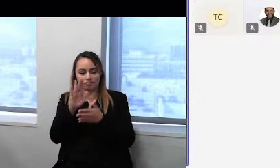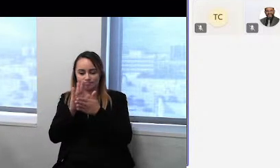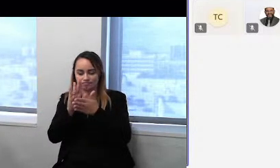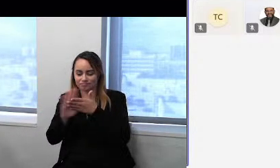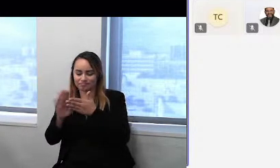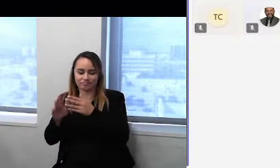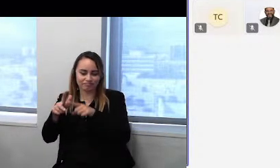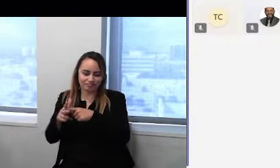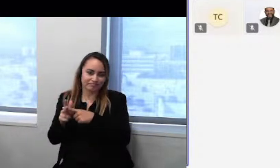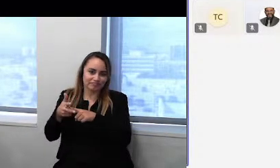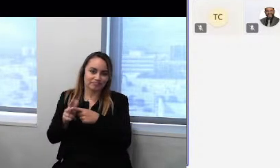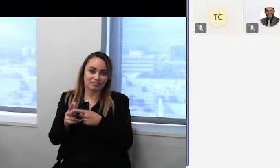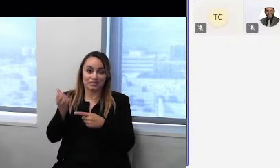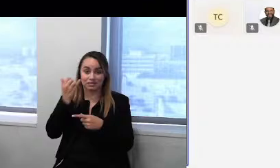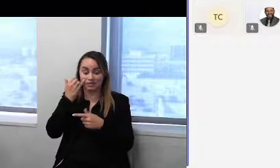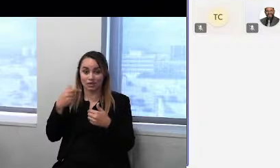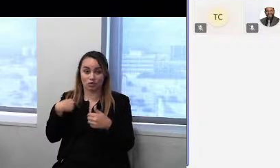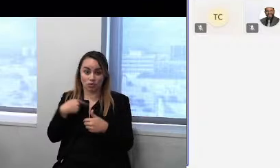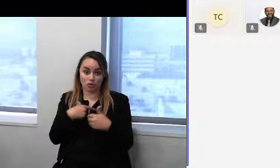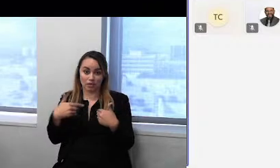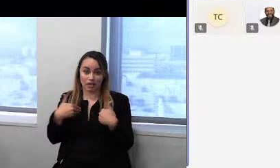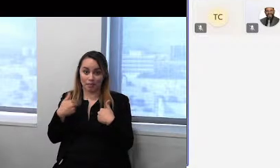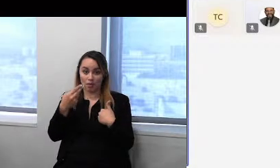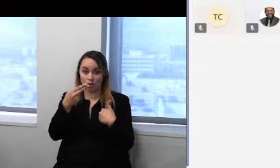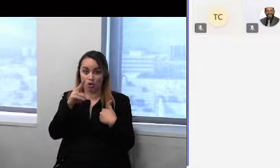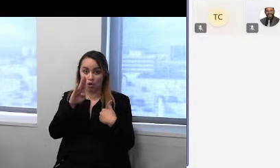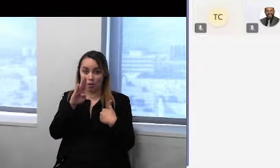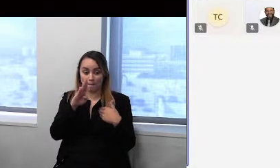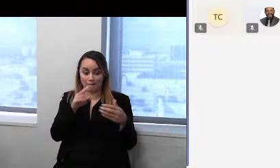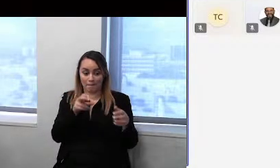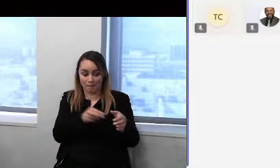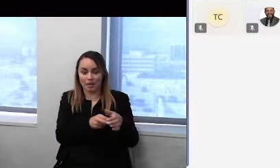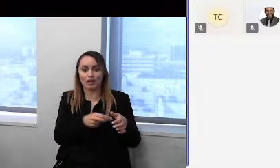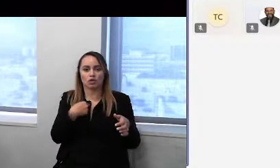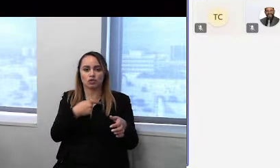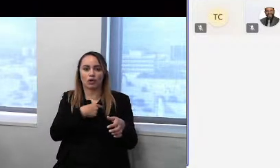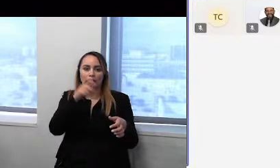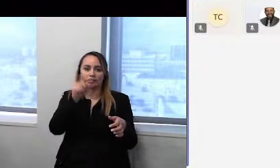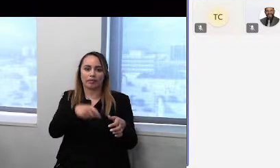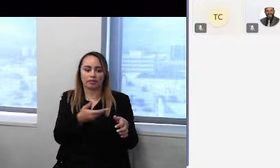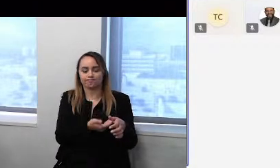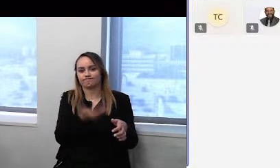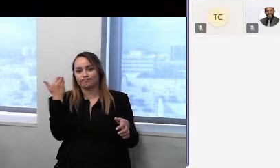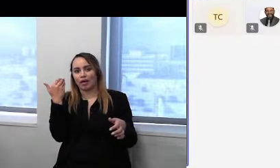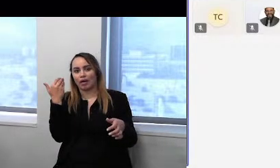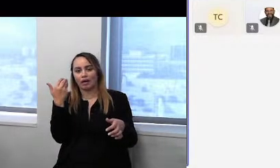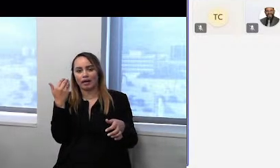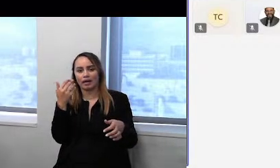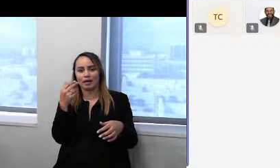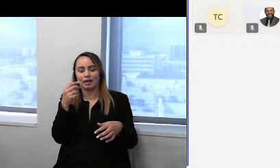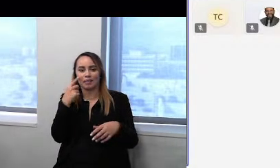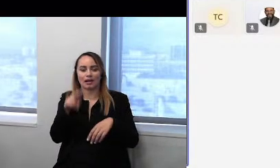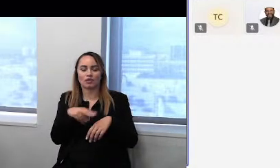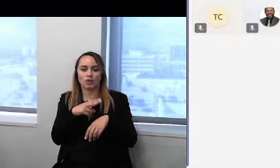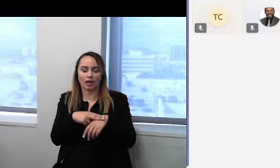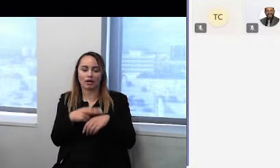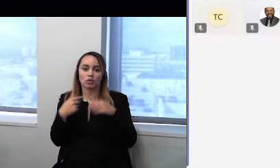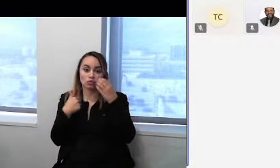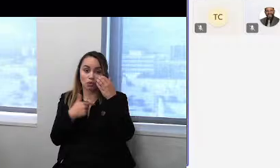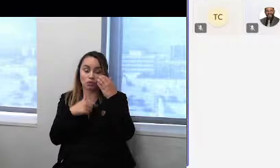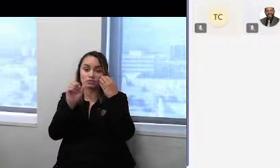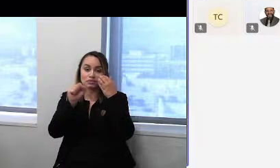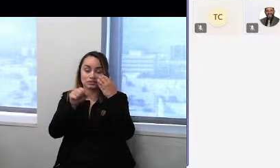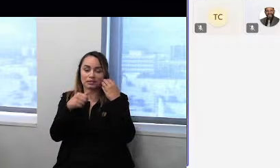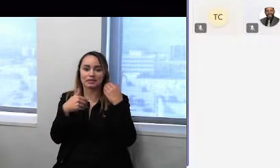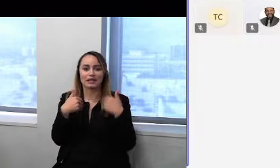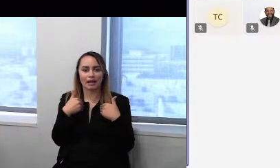in my response. So I believe, yes, there are opportunities that need to be studied, but in all cases, because you still have to operate and